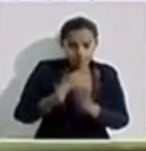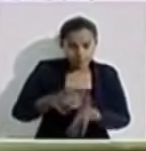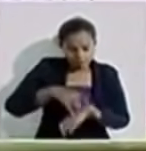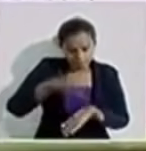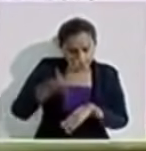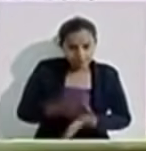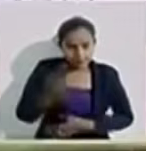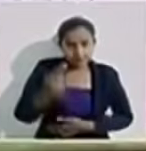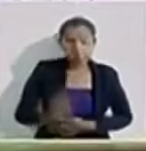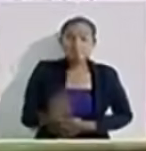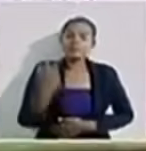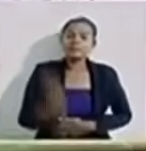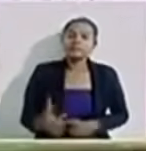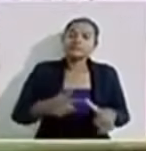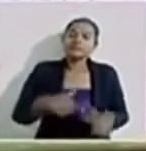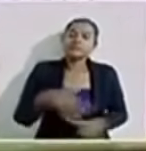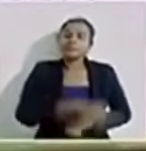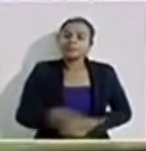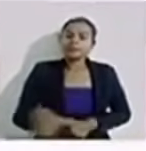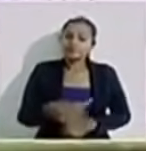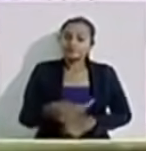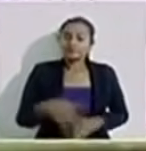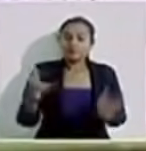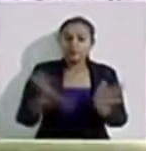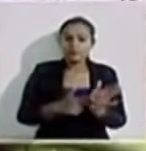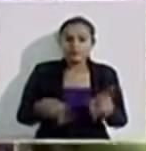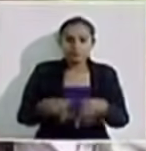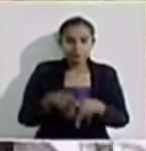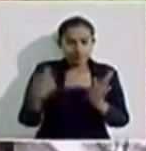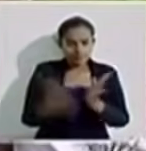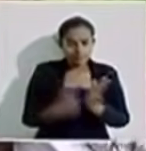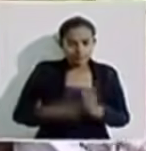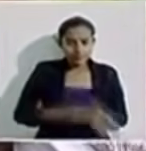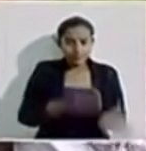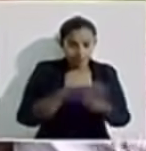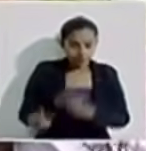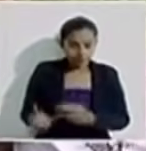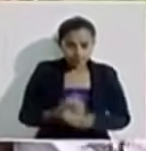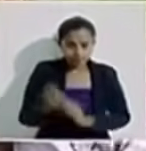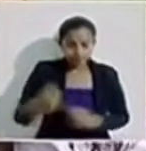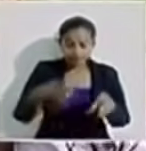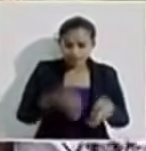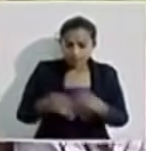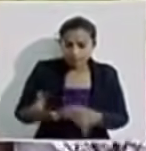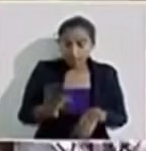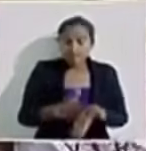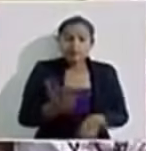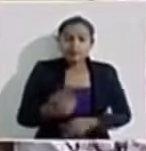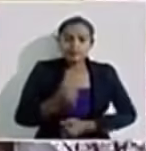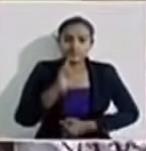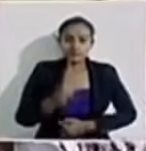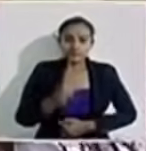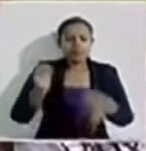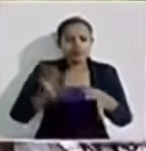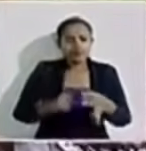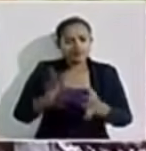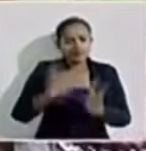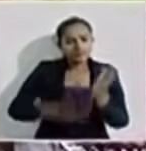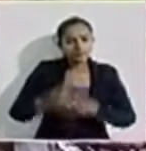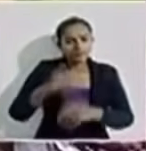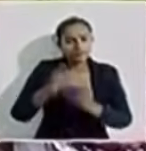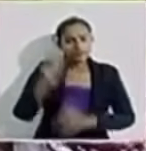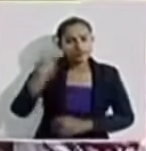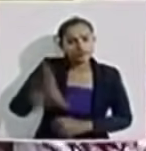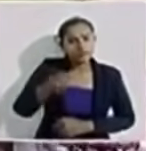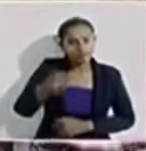in Nochiagama and Rajangane will be taken over for plantations. We want to question Minister Chandrasena. Here is an aloe vera plant.